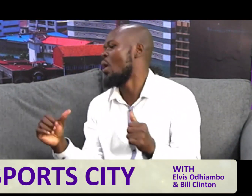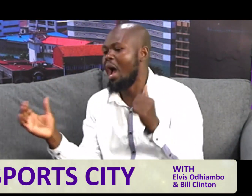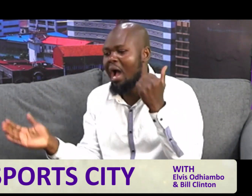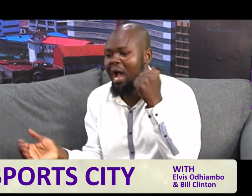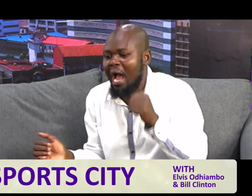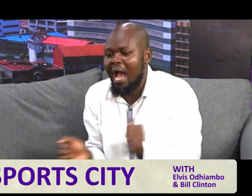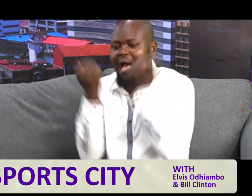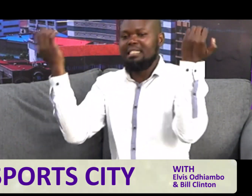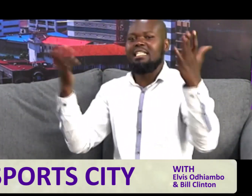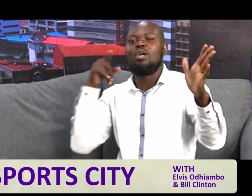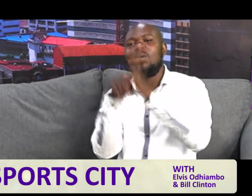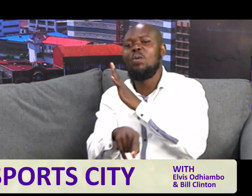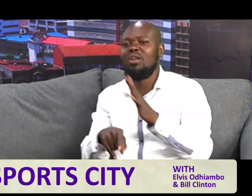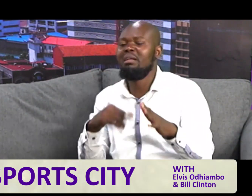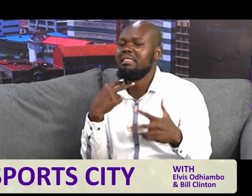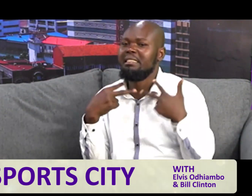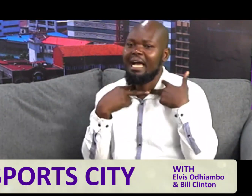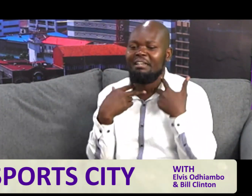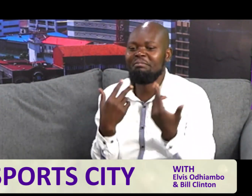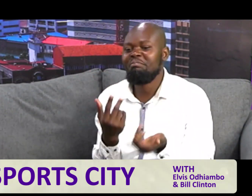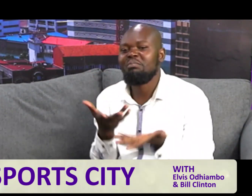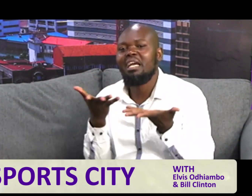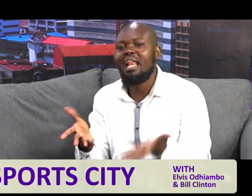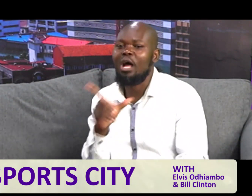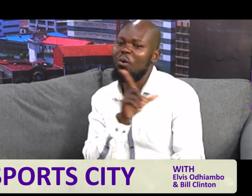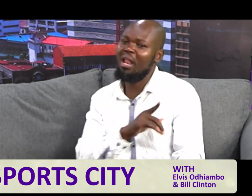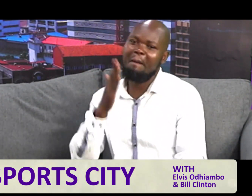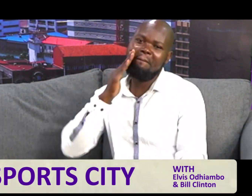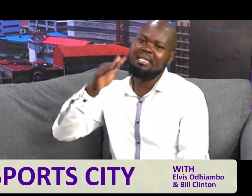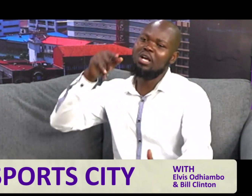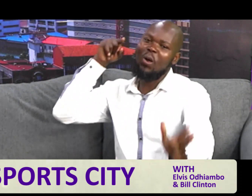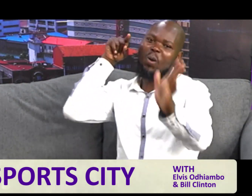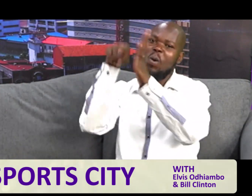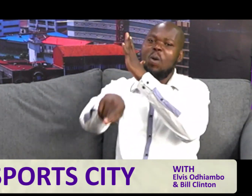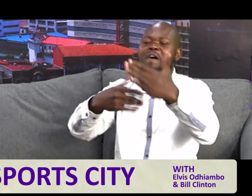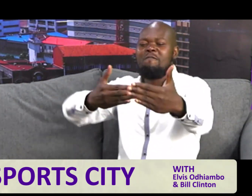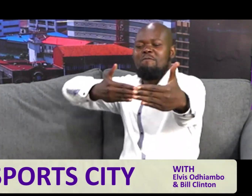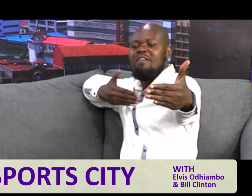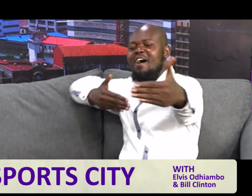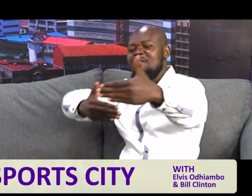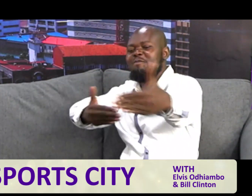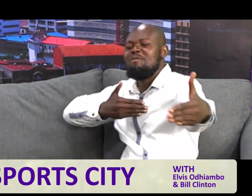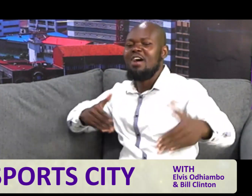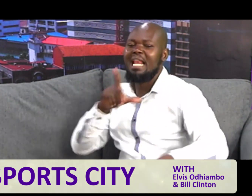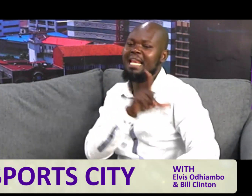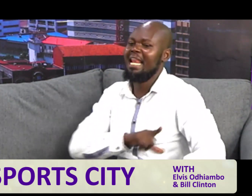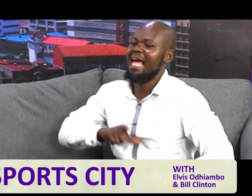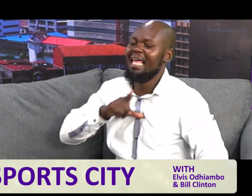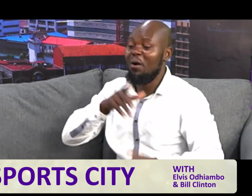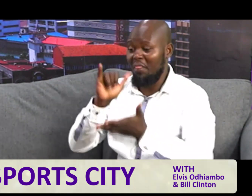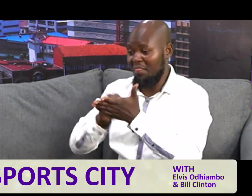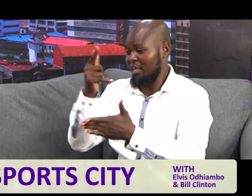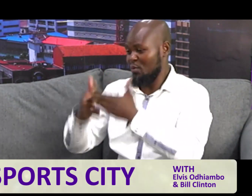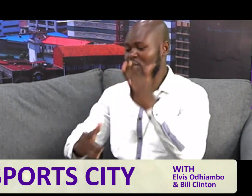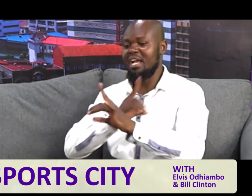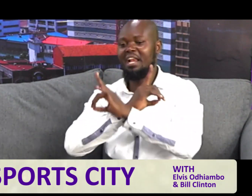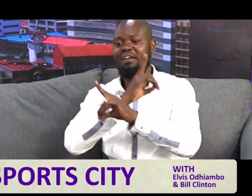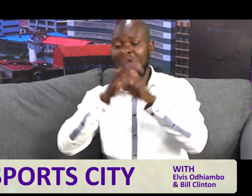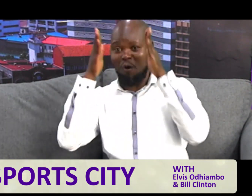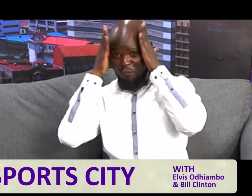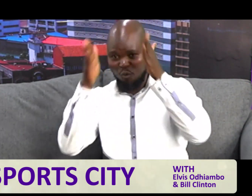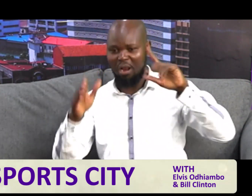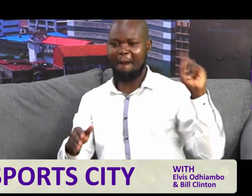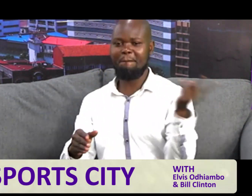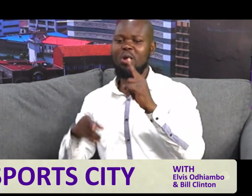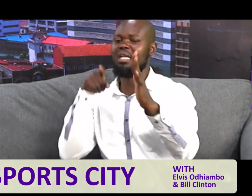the positioning or the communication. Right. I really don't know what really happened, but. Luck was